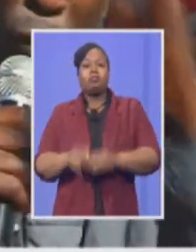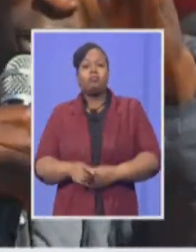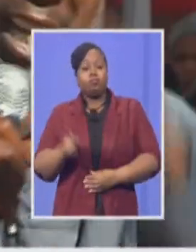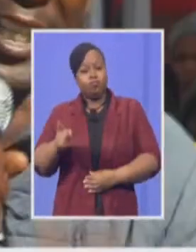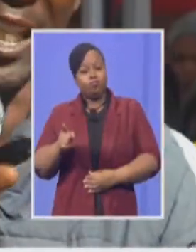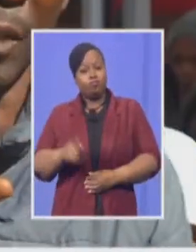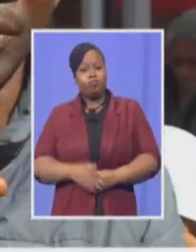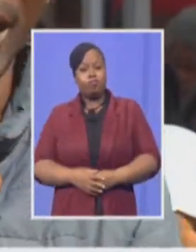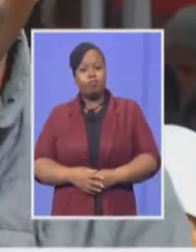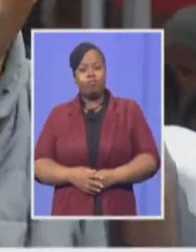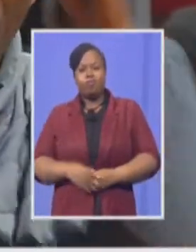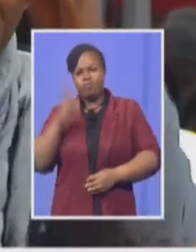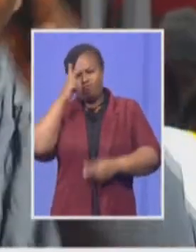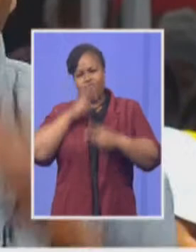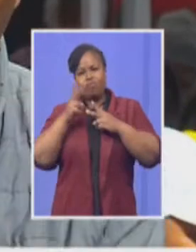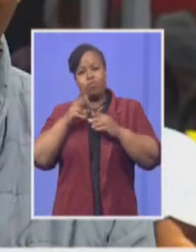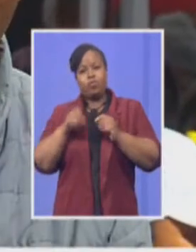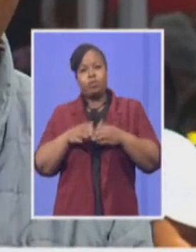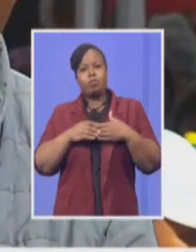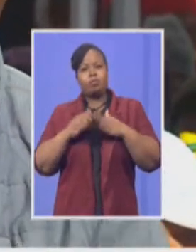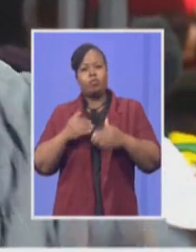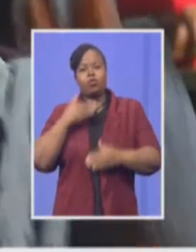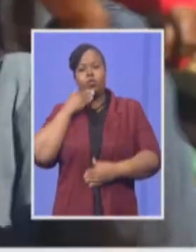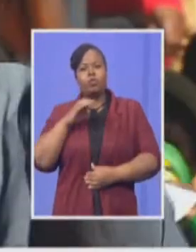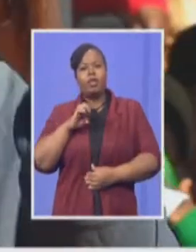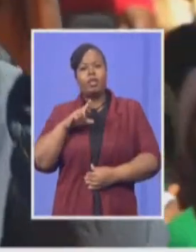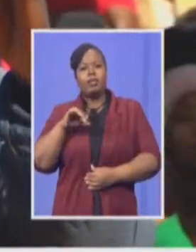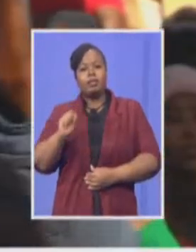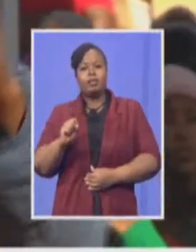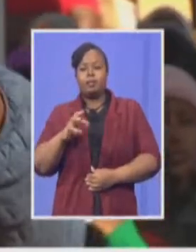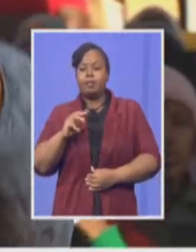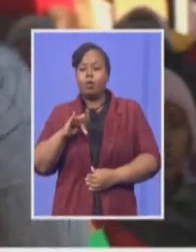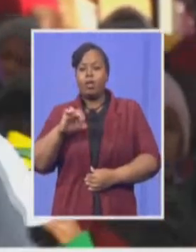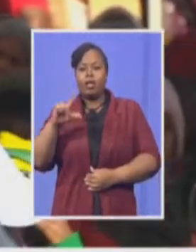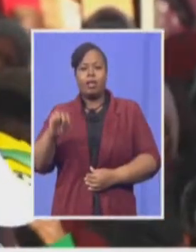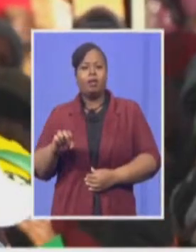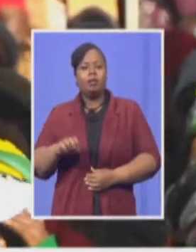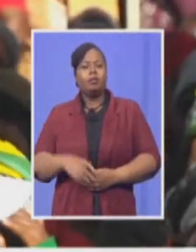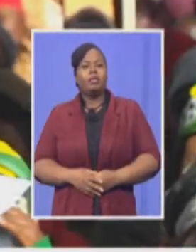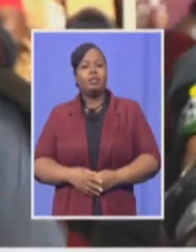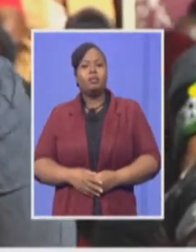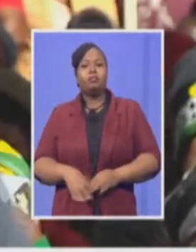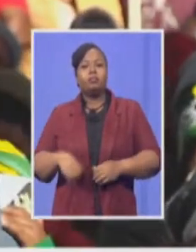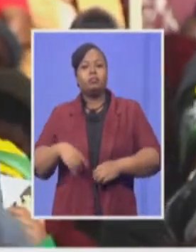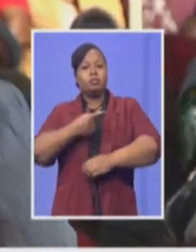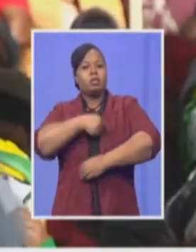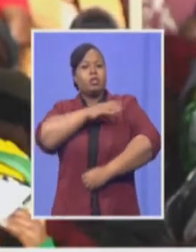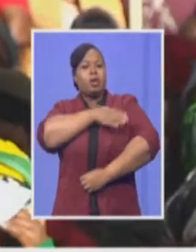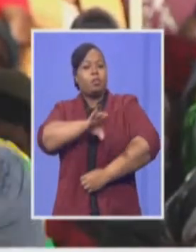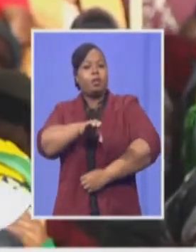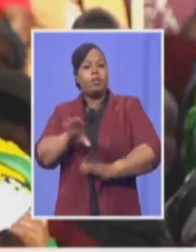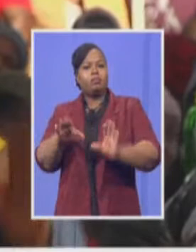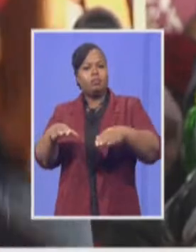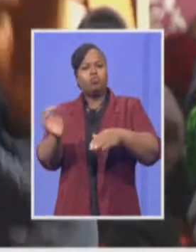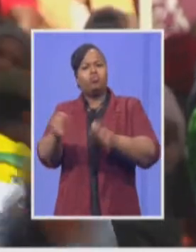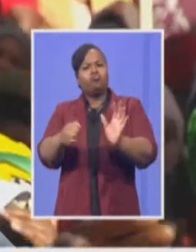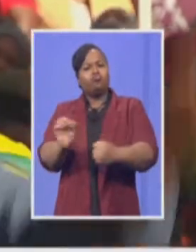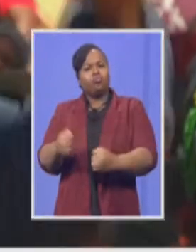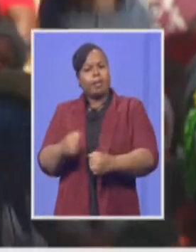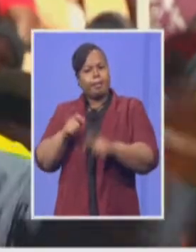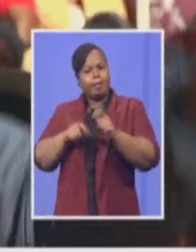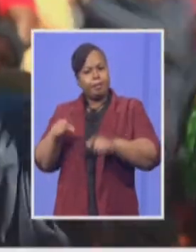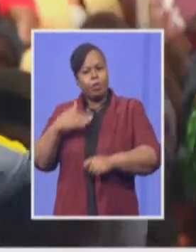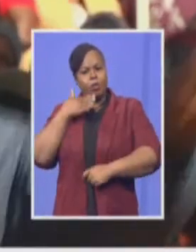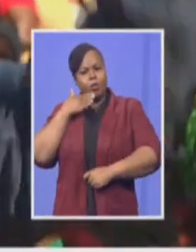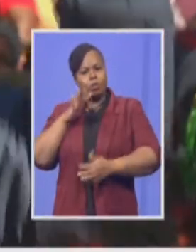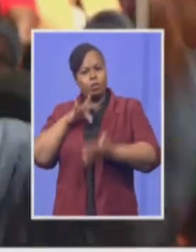the provincial leadership, Elias Mawela, the employment criteria. How do you employ people to be in a